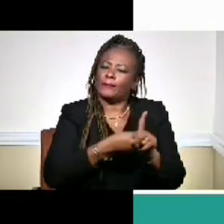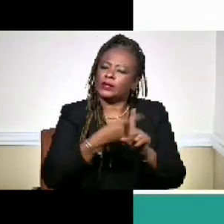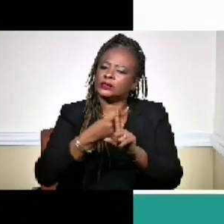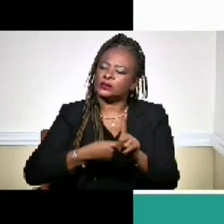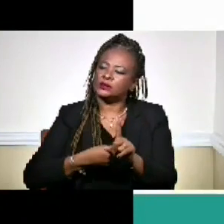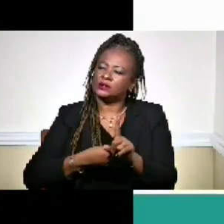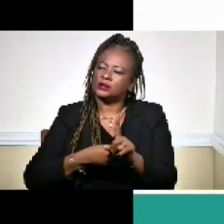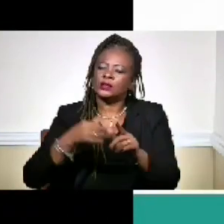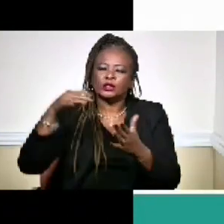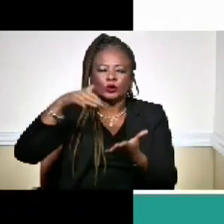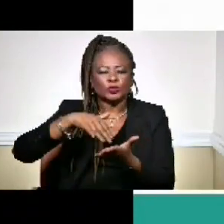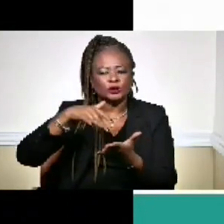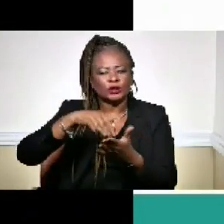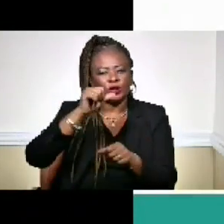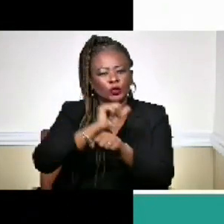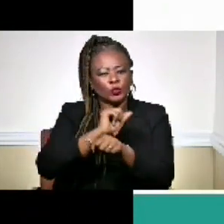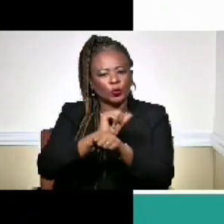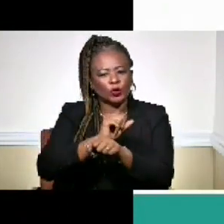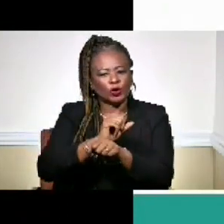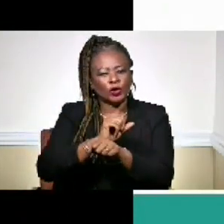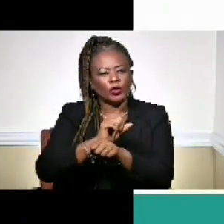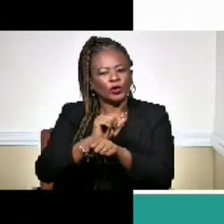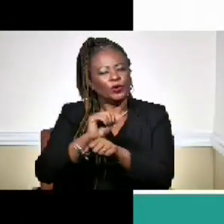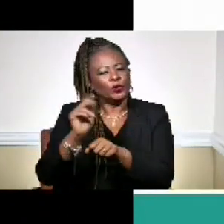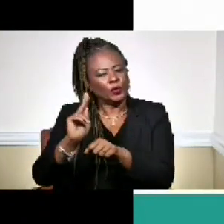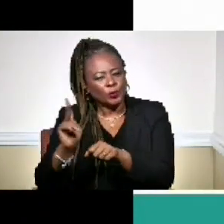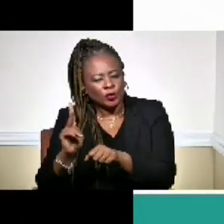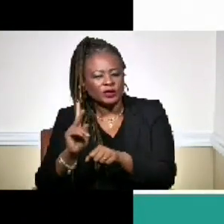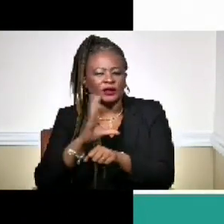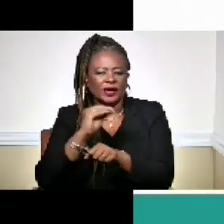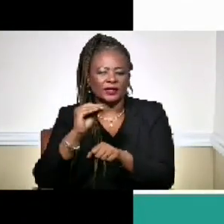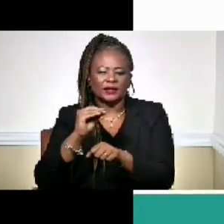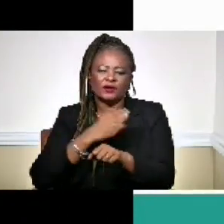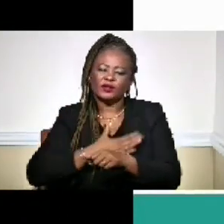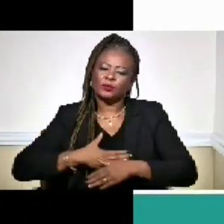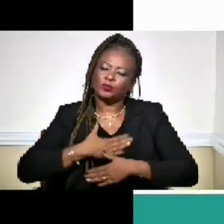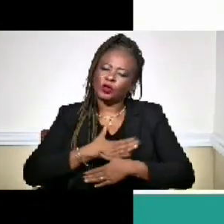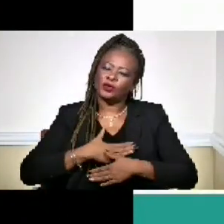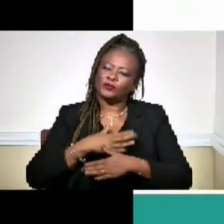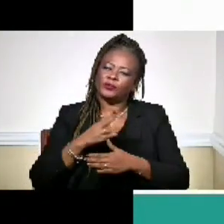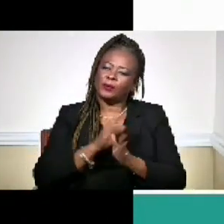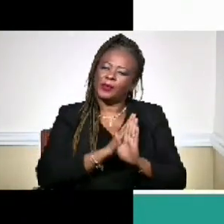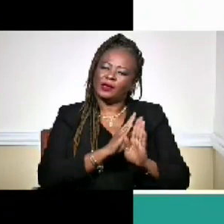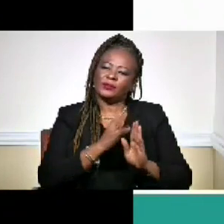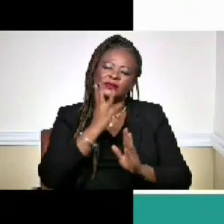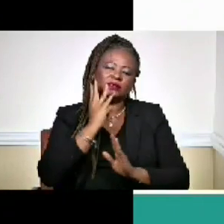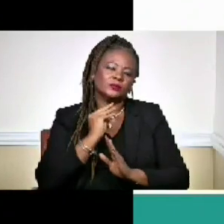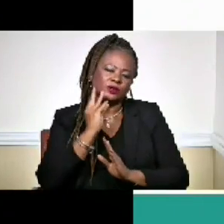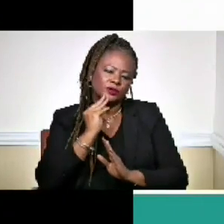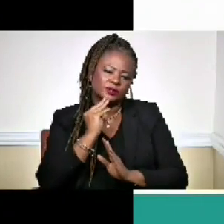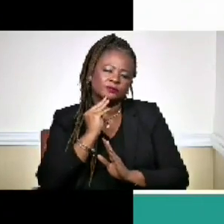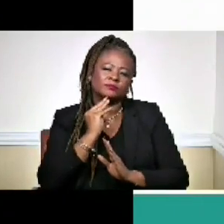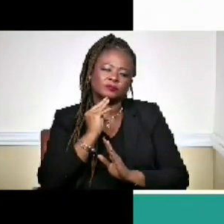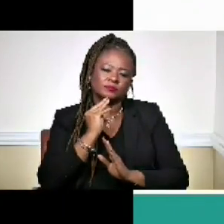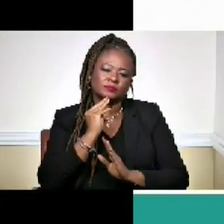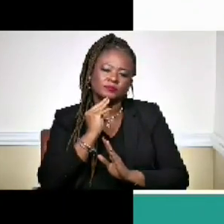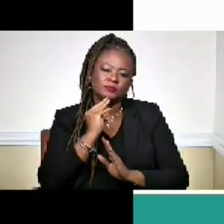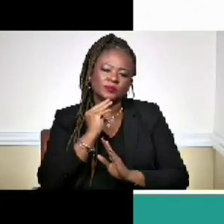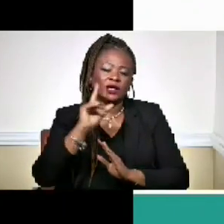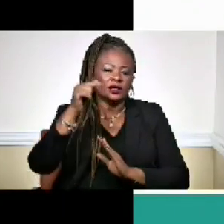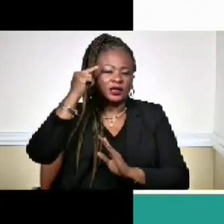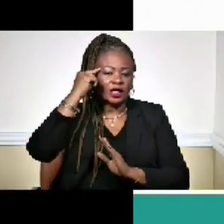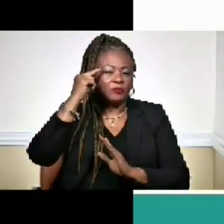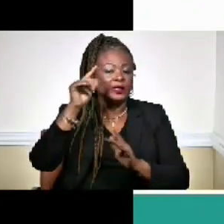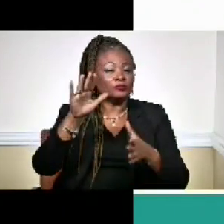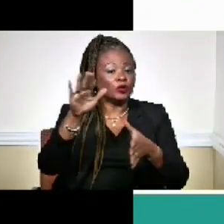applicants will study and work remotely while enjoying the pleasures of the Bahamian experience. The government